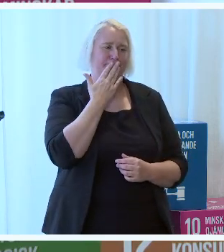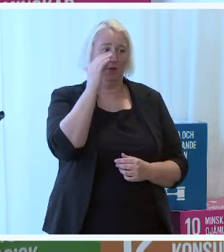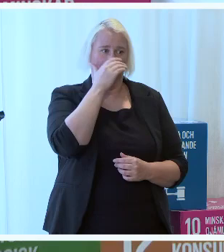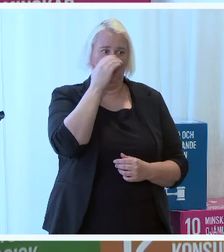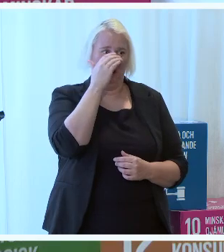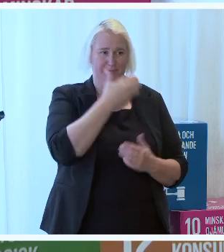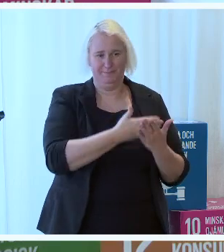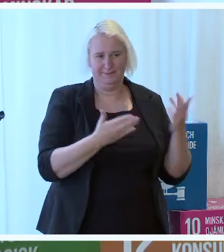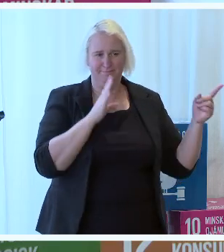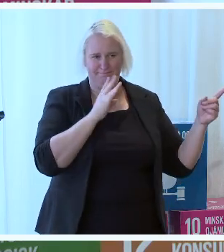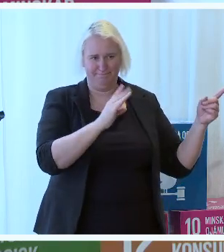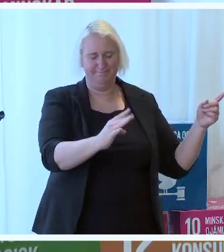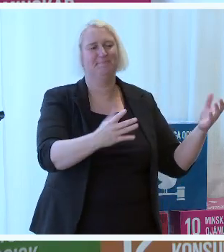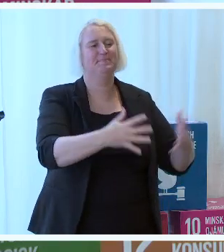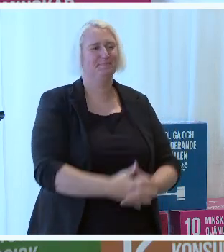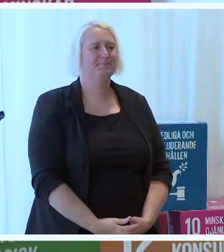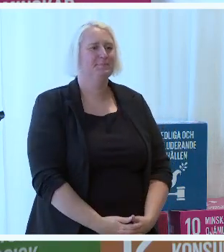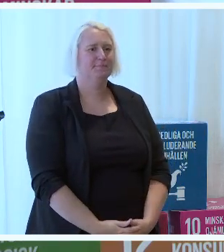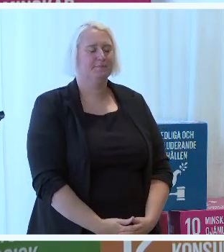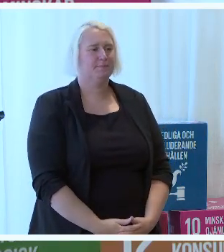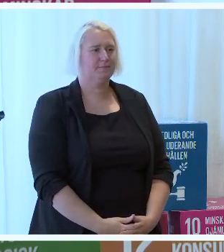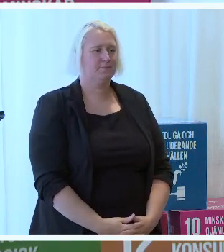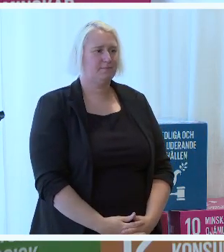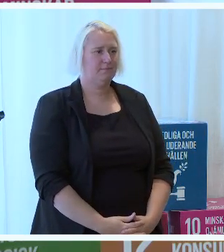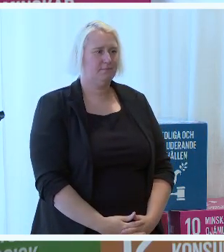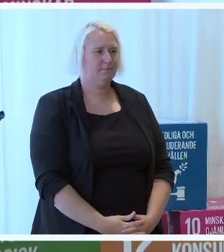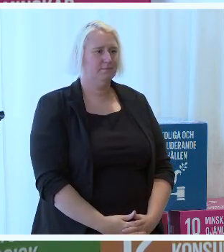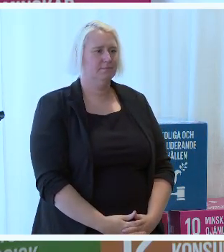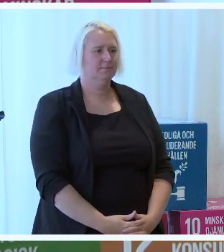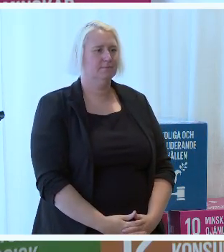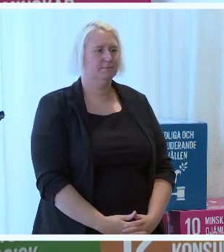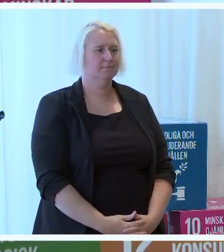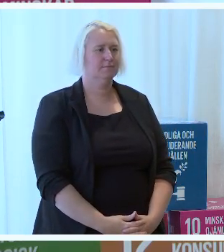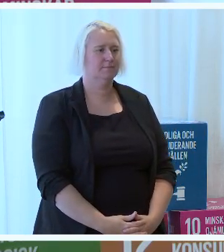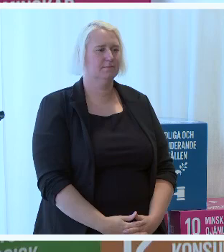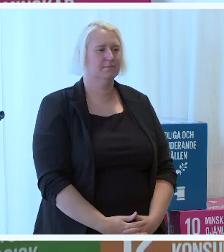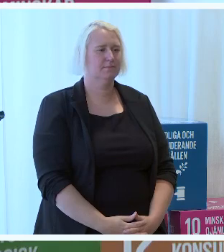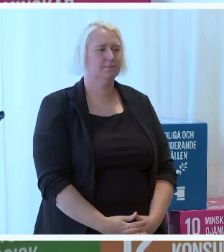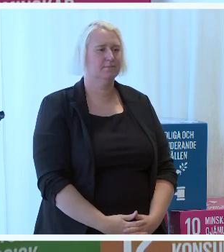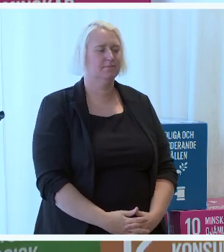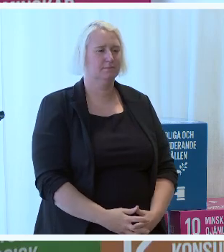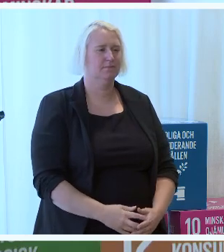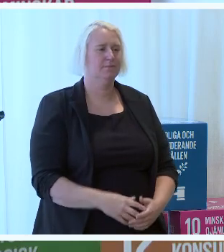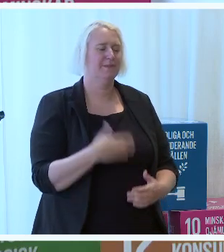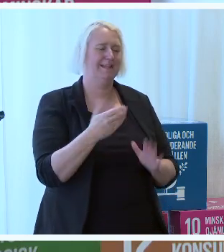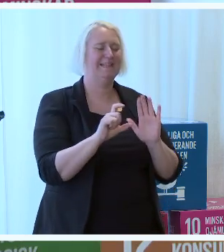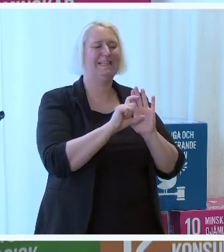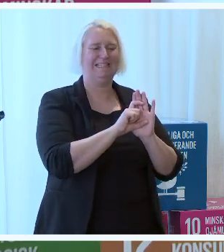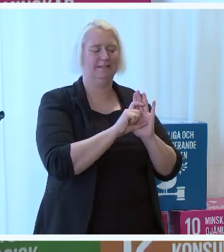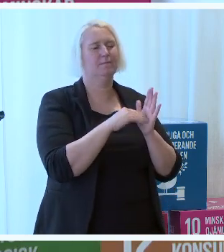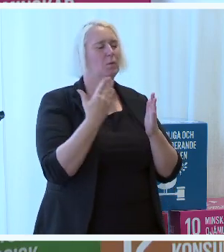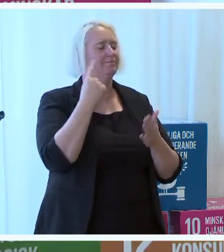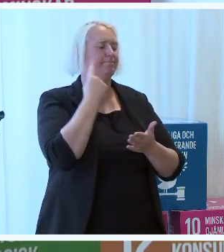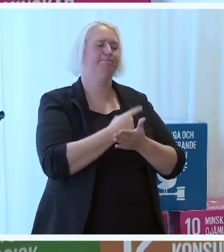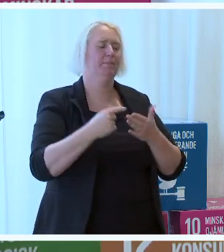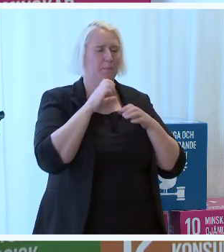who said, "Al-ummu madrasatun idha a'adattaha a'adatta jilan tayyib al-Araqi." The woman is an institution. If you invest in